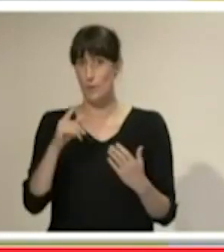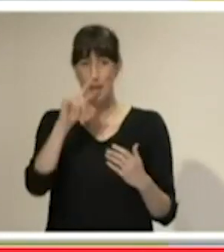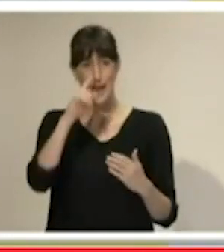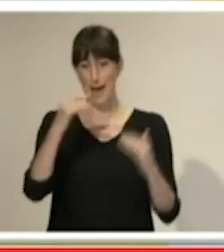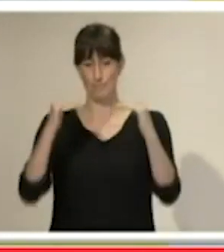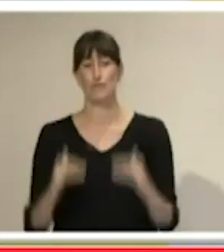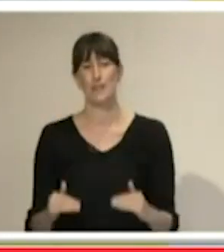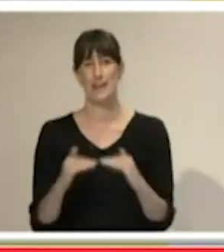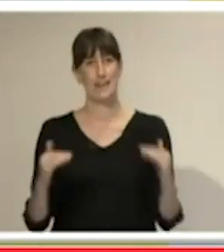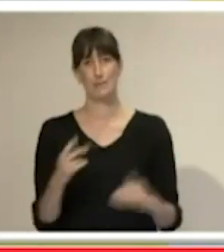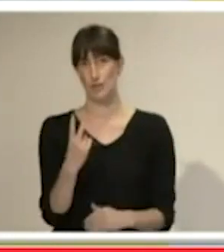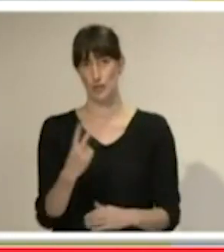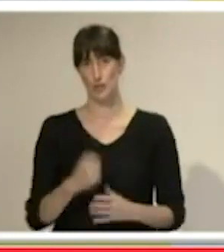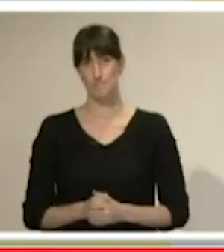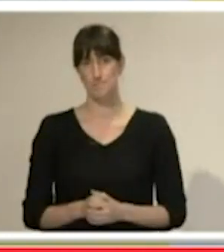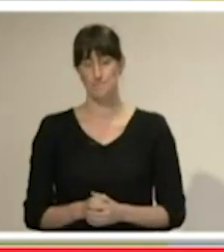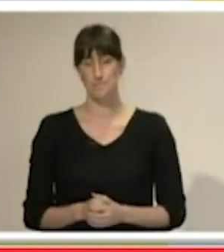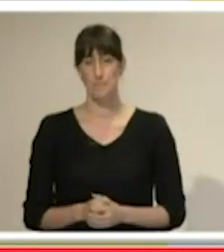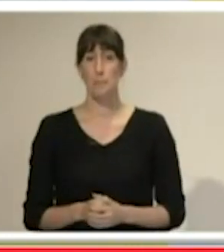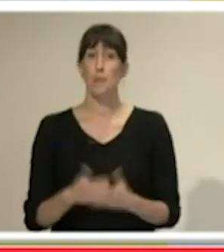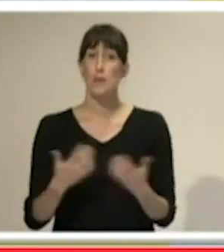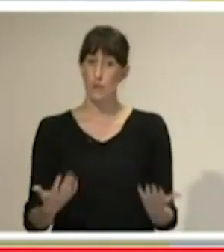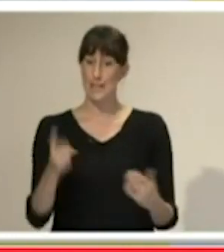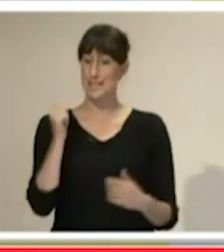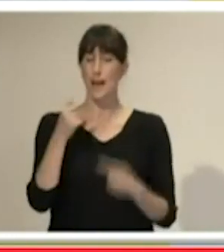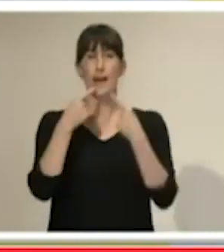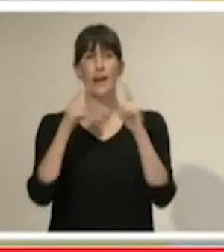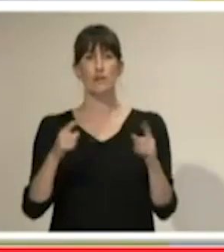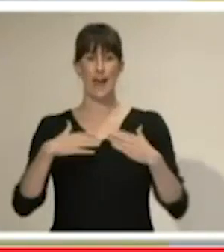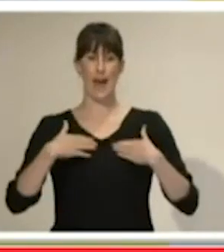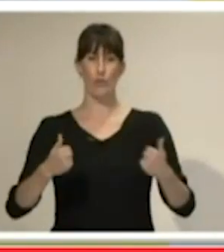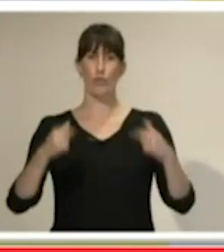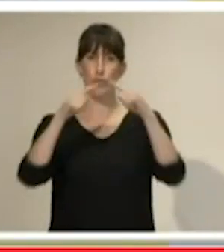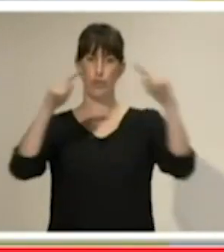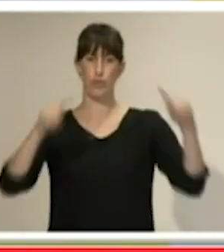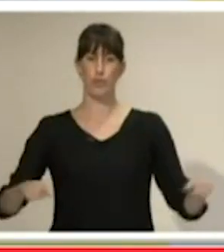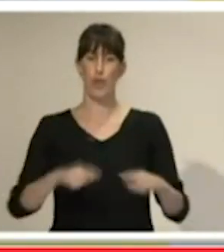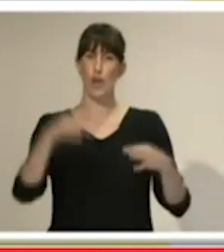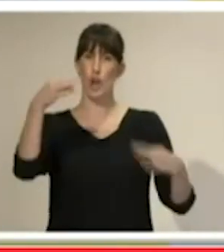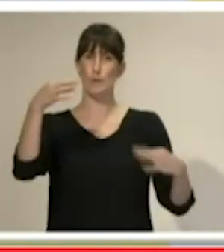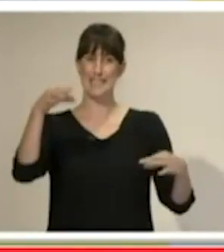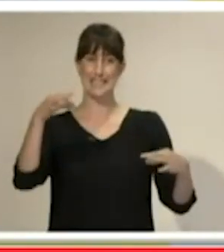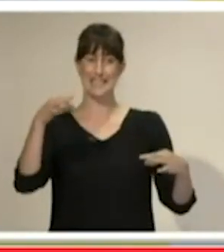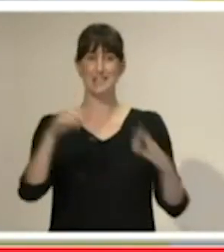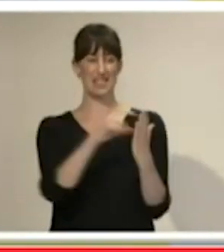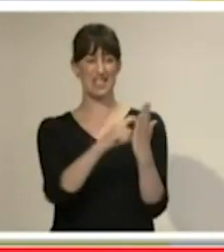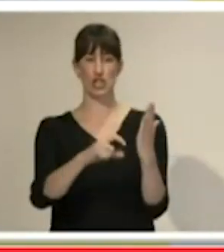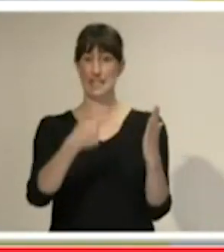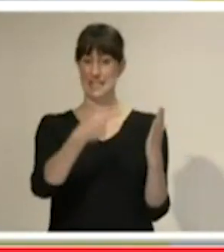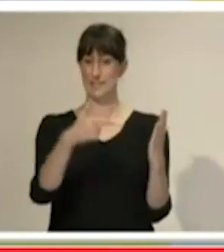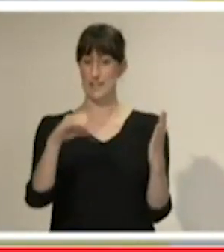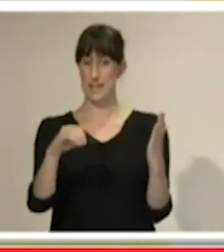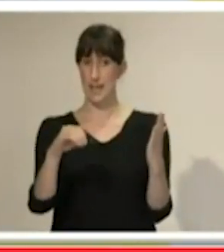As I said yesterday, we have a new Section 70 notice that does include provisions to close non-compliant